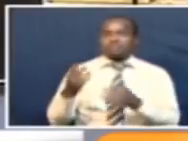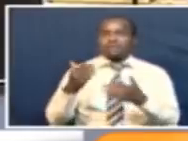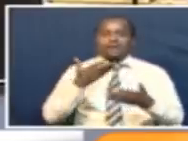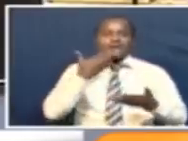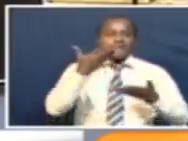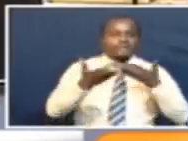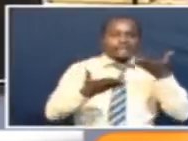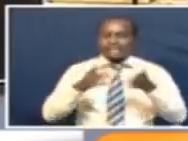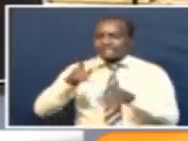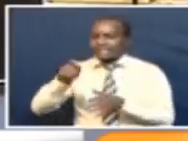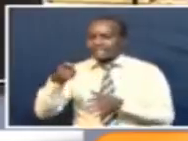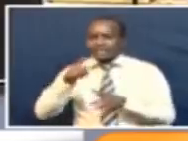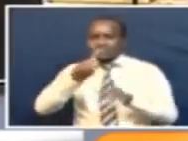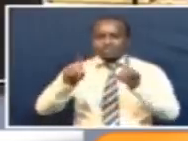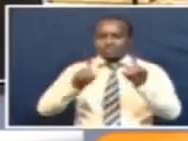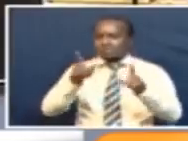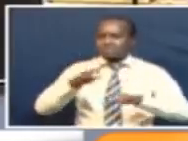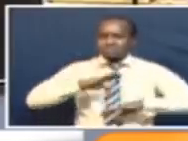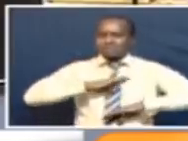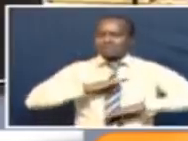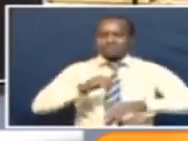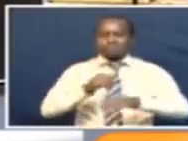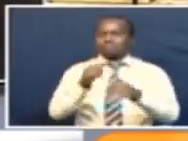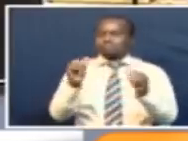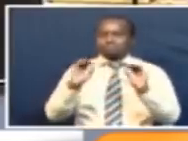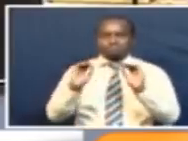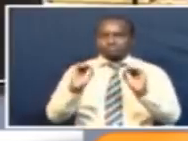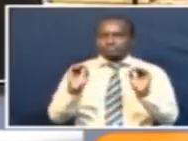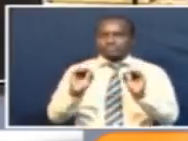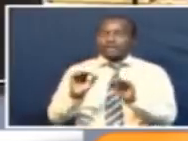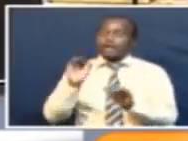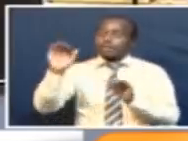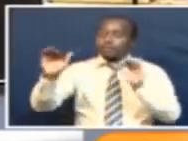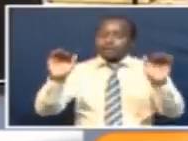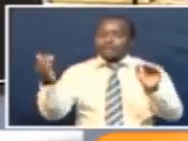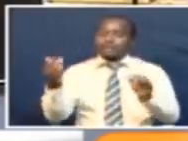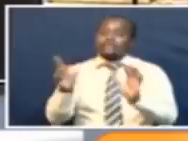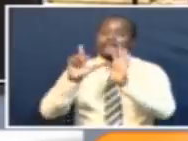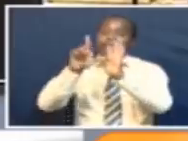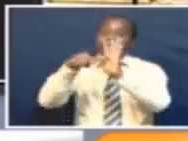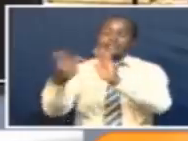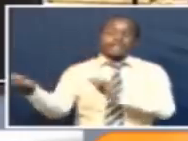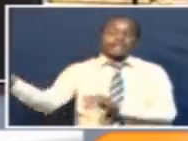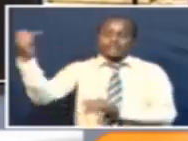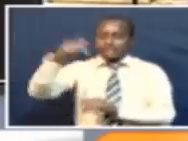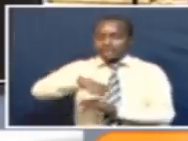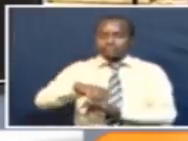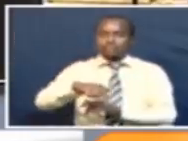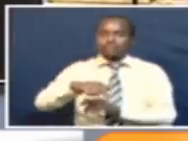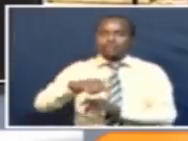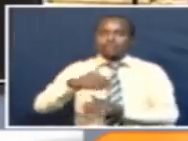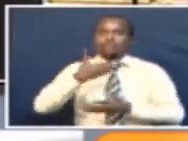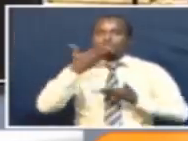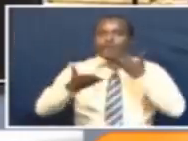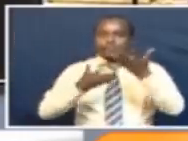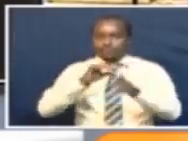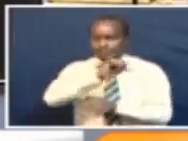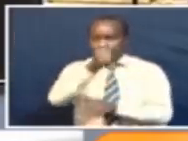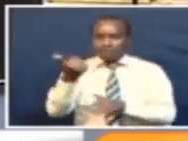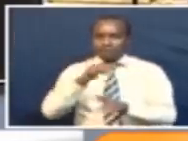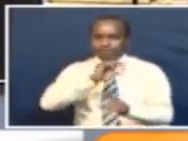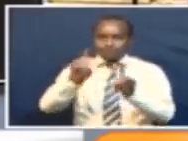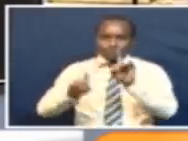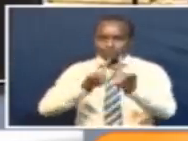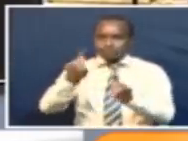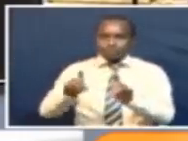key queries satisfactorily and were asked to appear before the MPs at a later date to respond to lingering queries. The